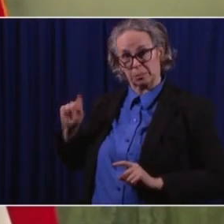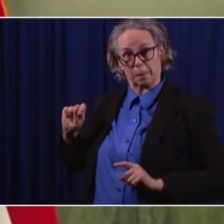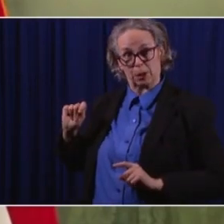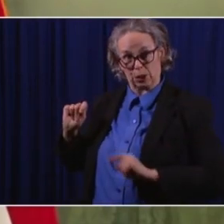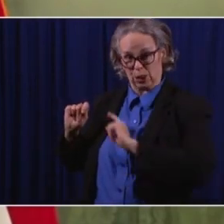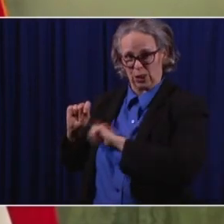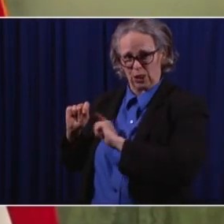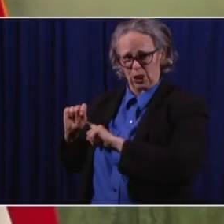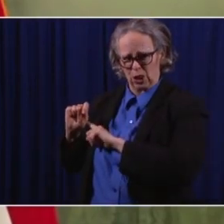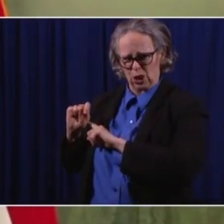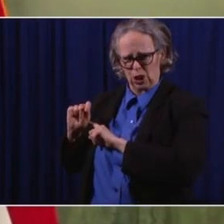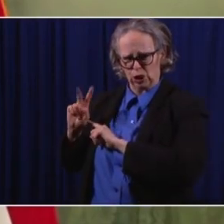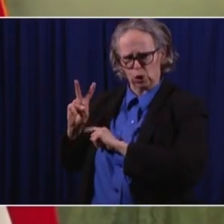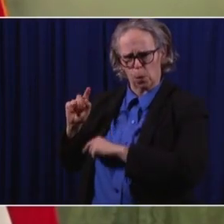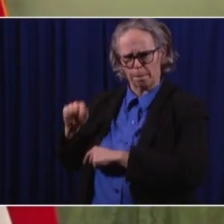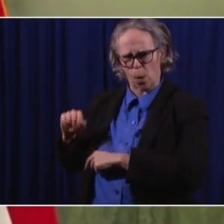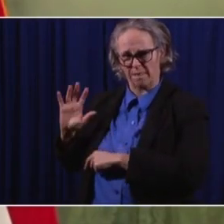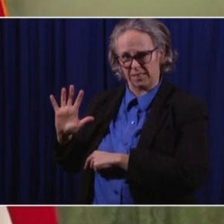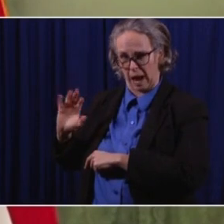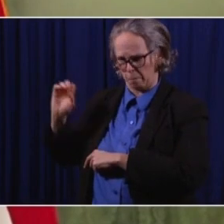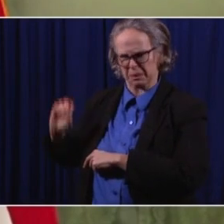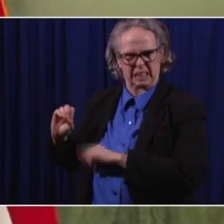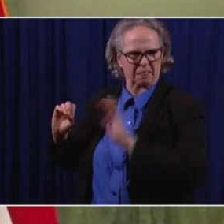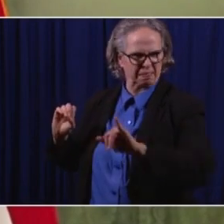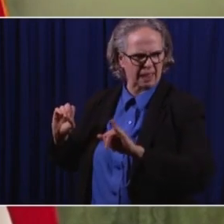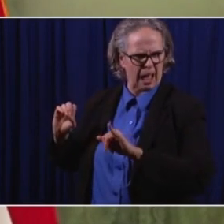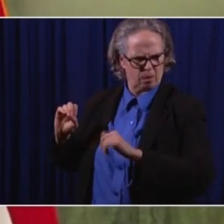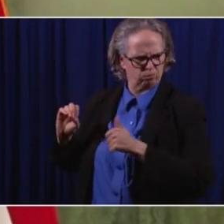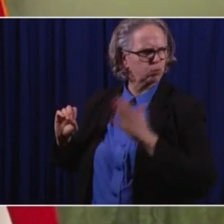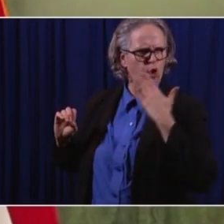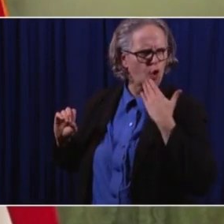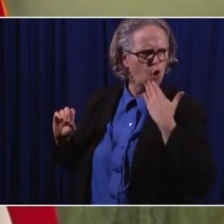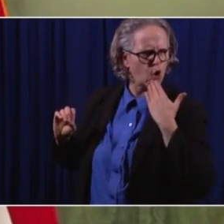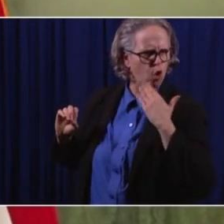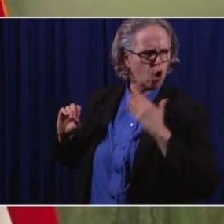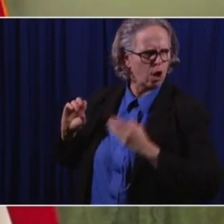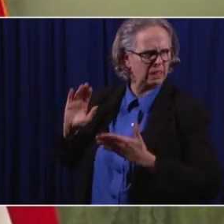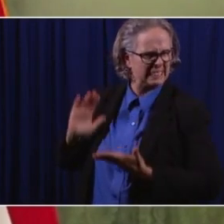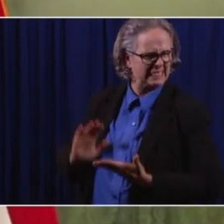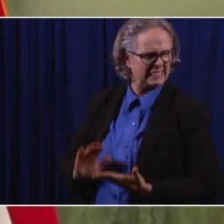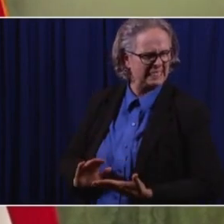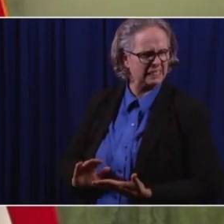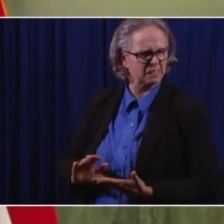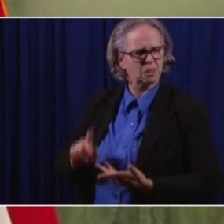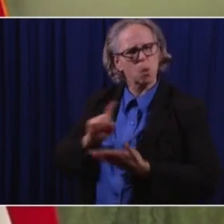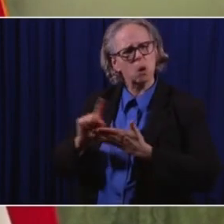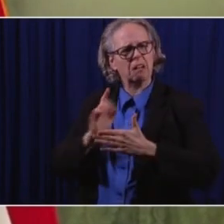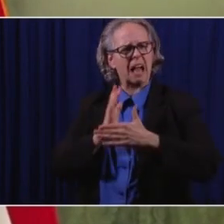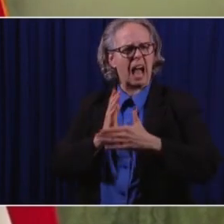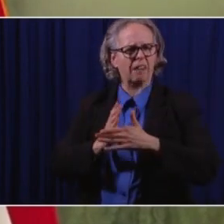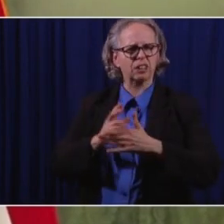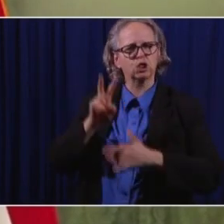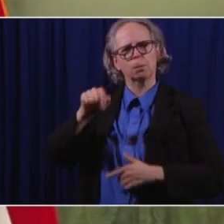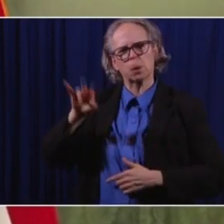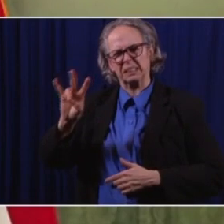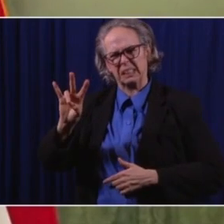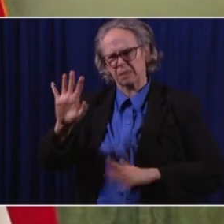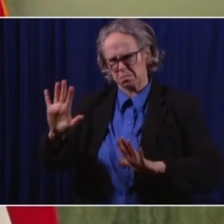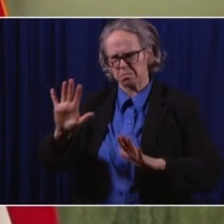to 2.5% several different times, and our weekly average was 2.7. And that was